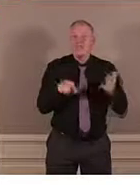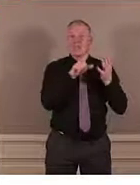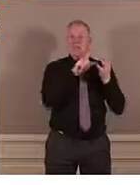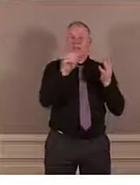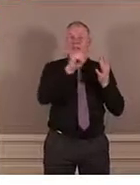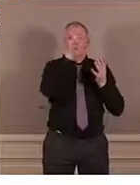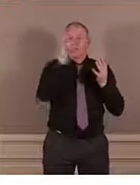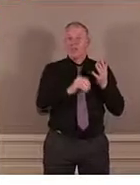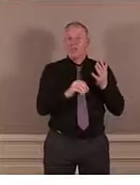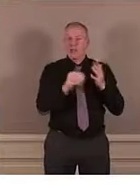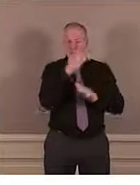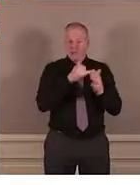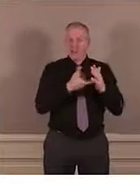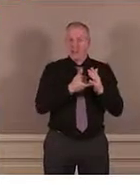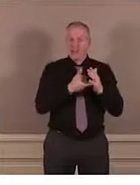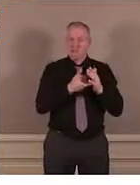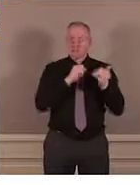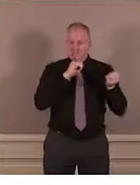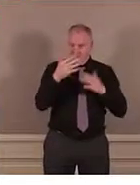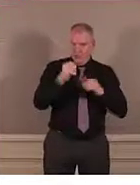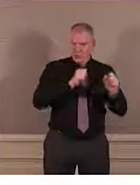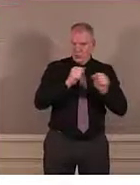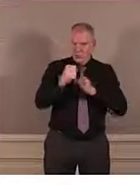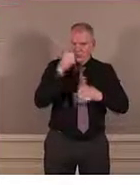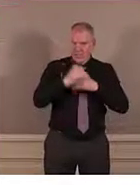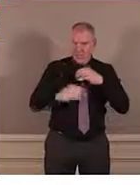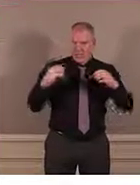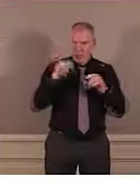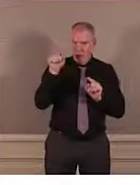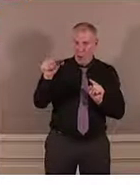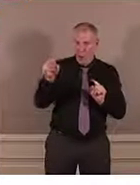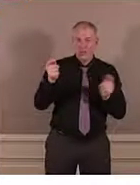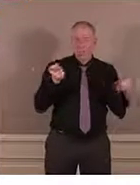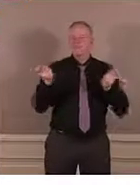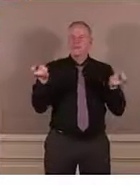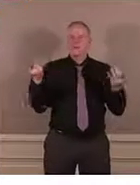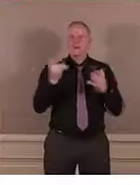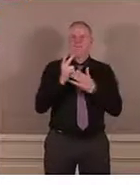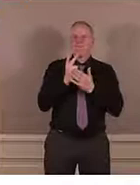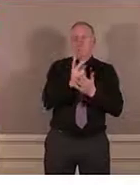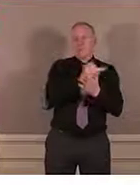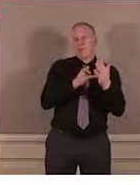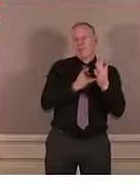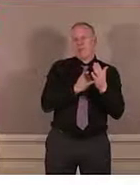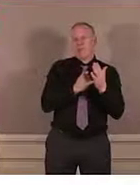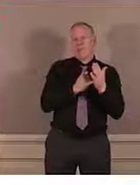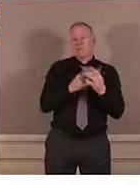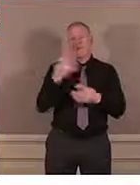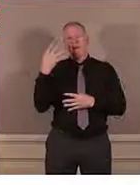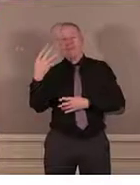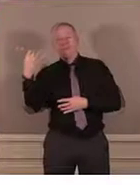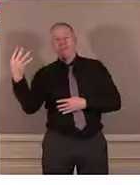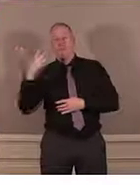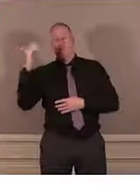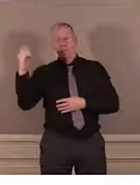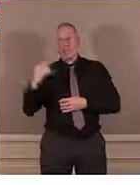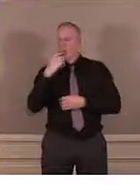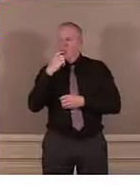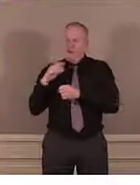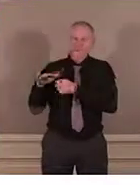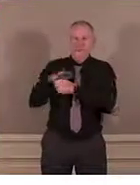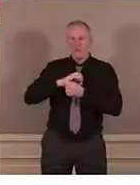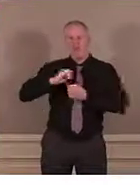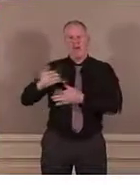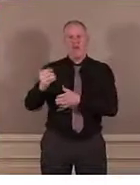of the organisations providing daycare services in their settings are run by voluntary organisations. 44% exclusively